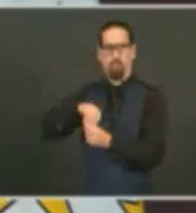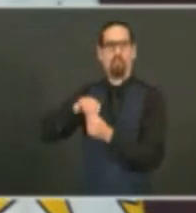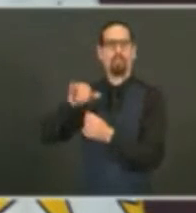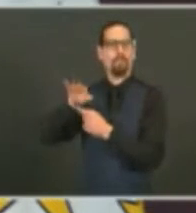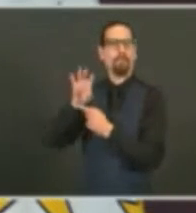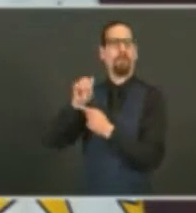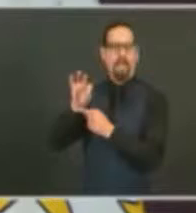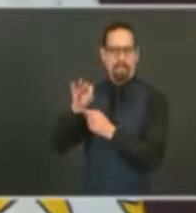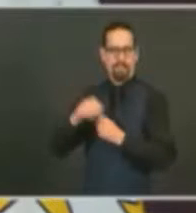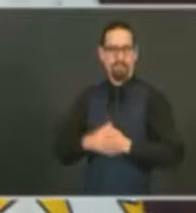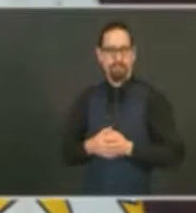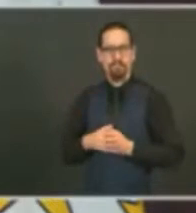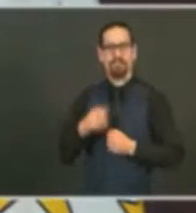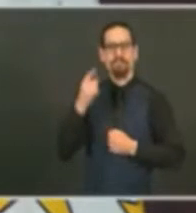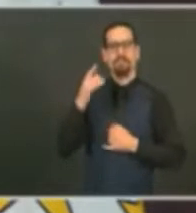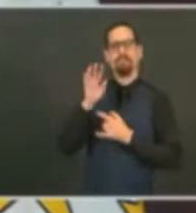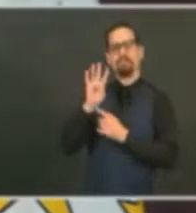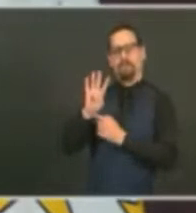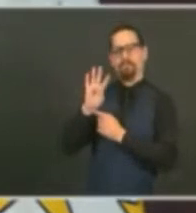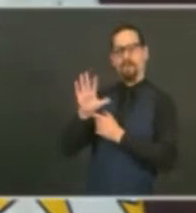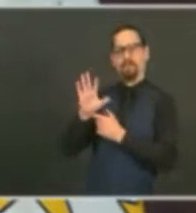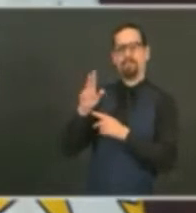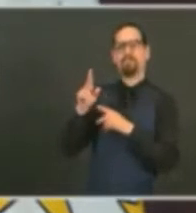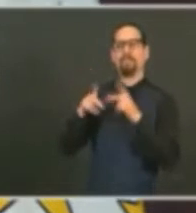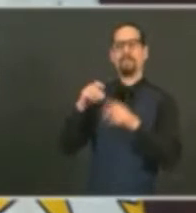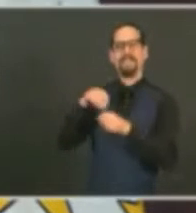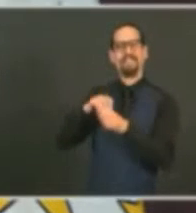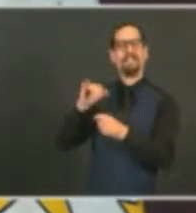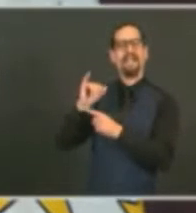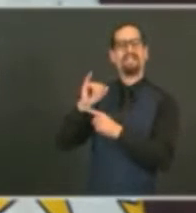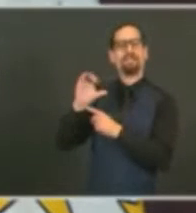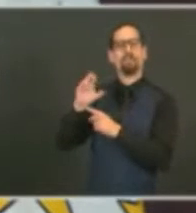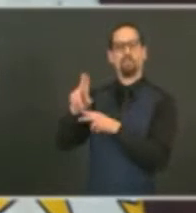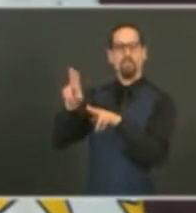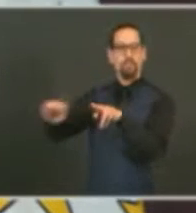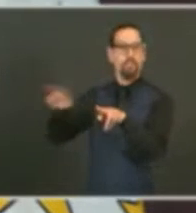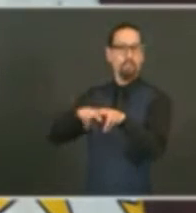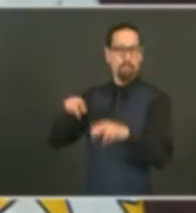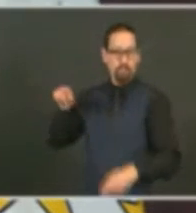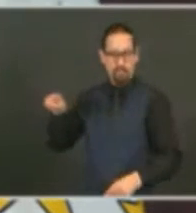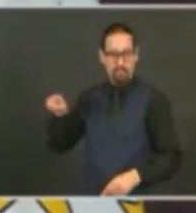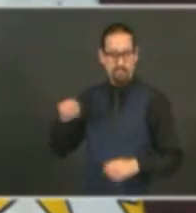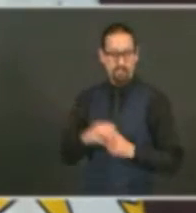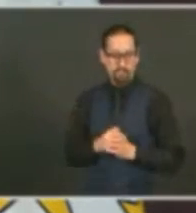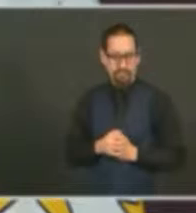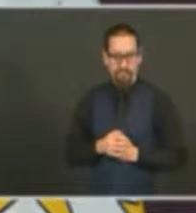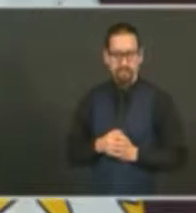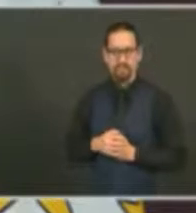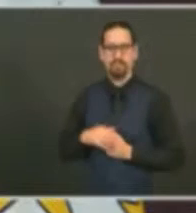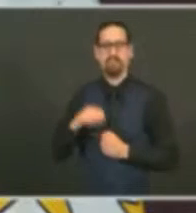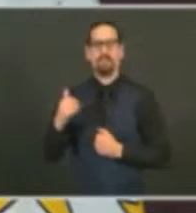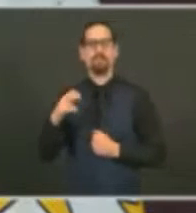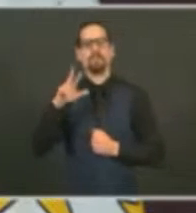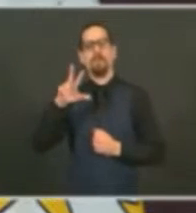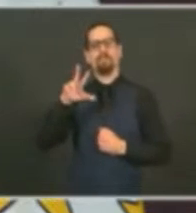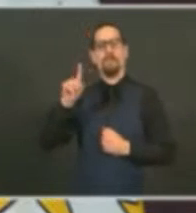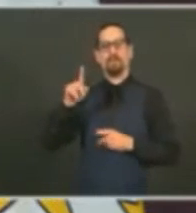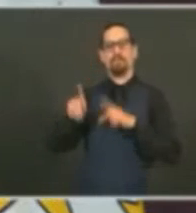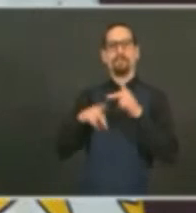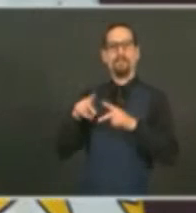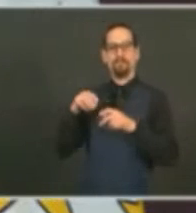are 45 people in an intensive care unit throughout the state and 31 people